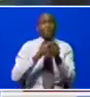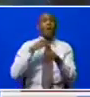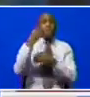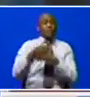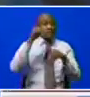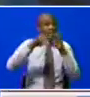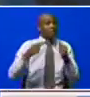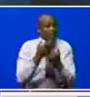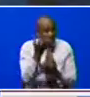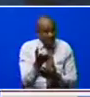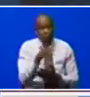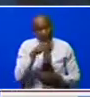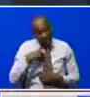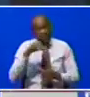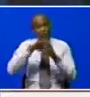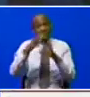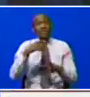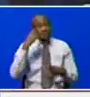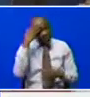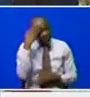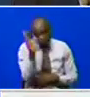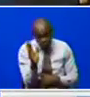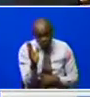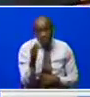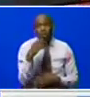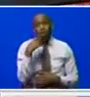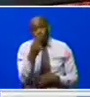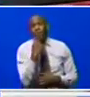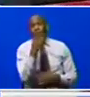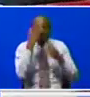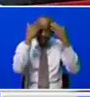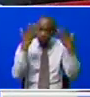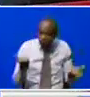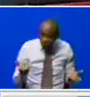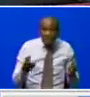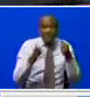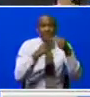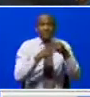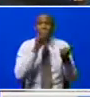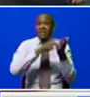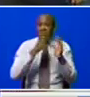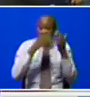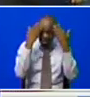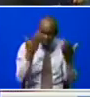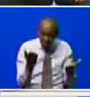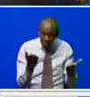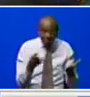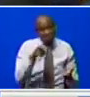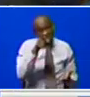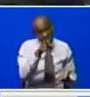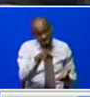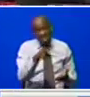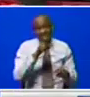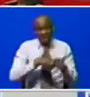Mm-hmm. We've got some voters who do not know who Moi is, what Saba Saba is. Yeah. So there are some of those things. Even when I